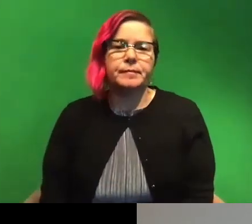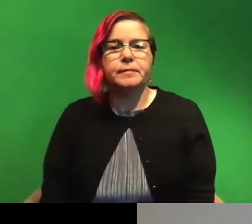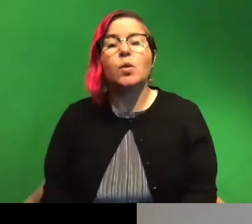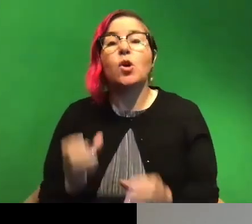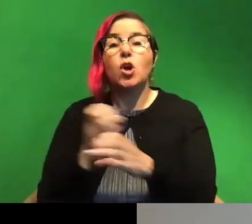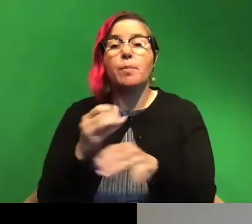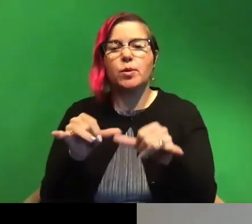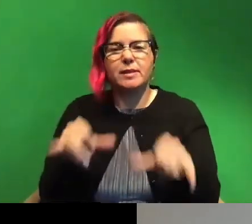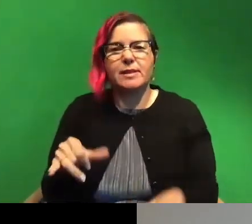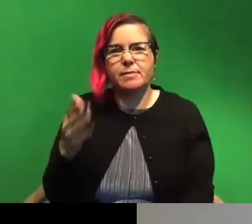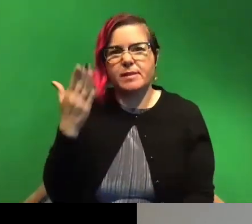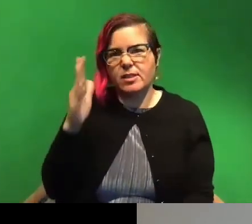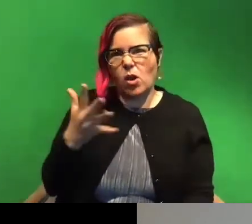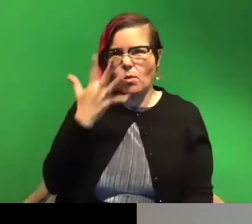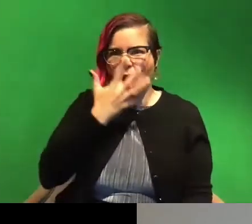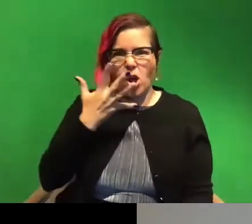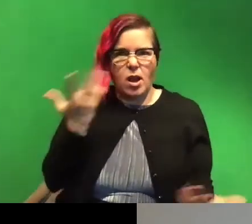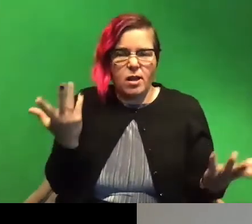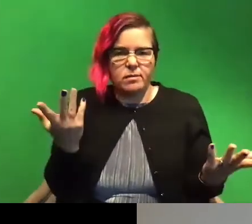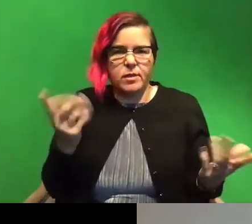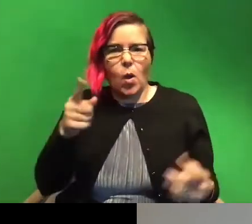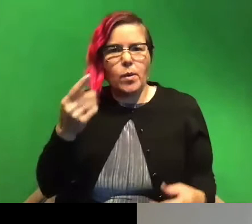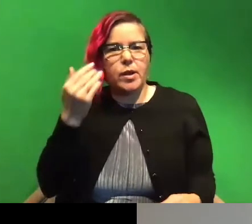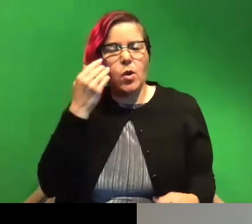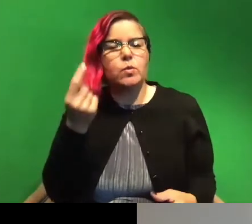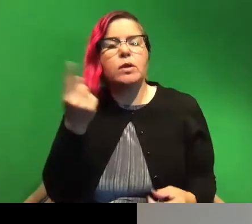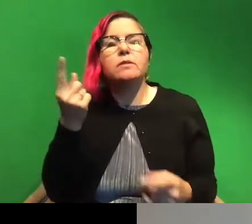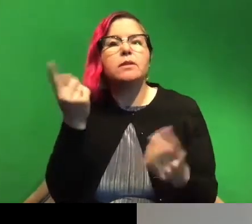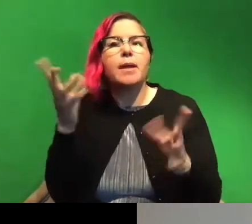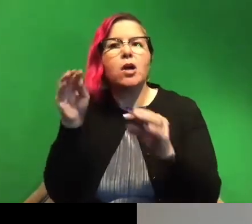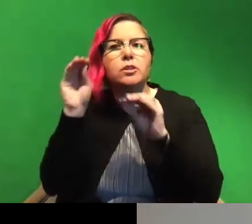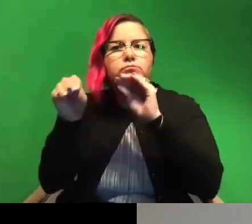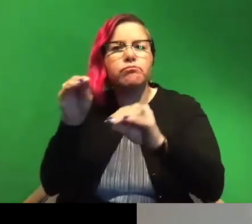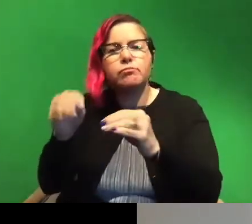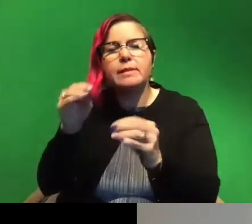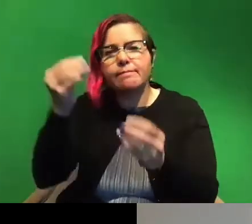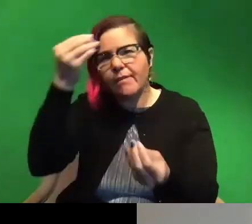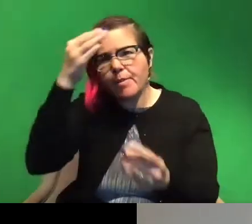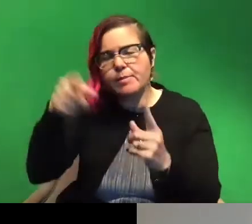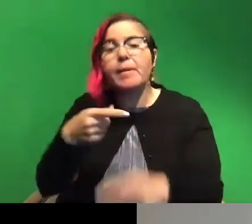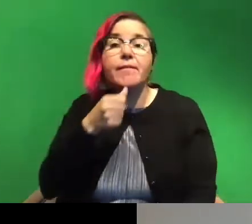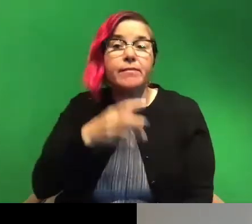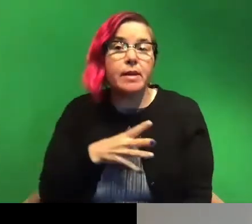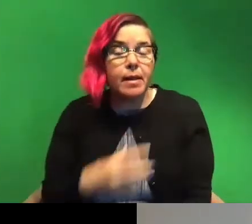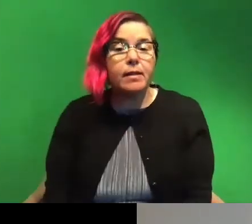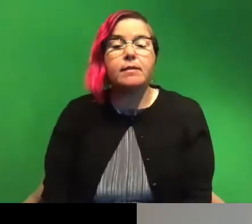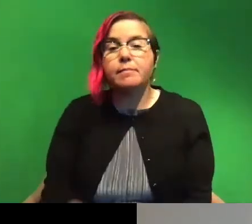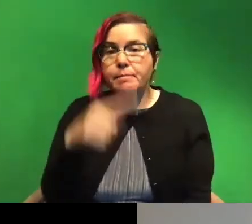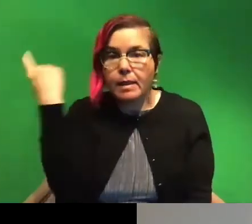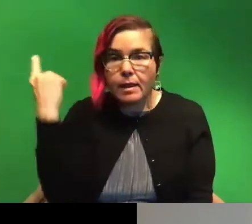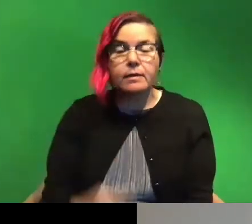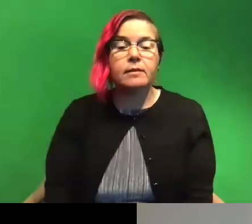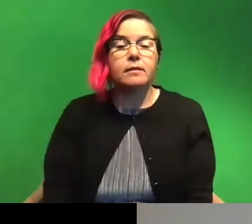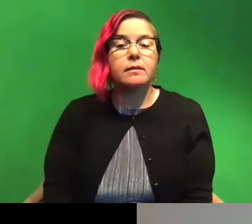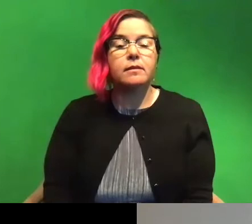system doesn't know what I look like. It only knows what someone else has told it about me. So that I am female, that I am Black, that